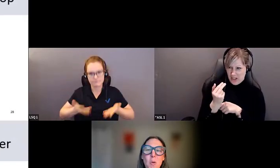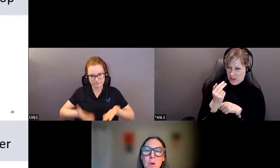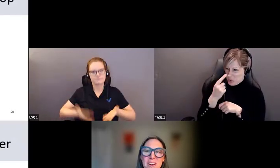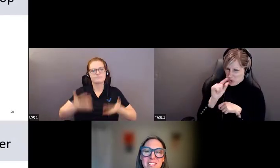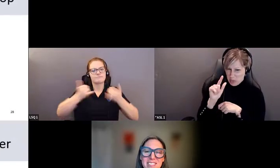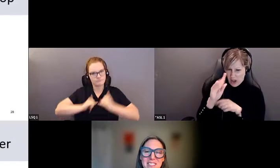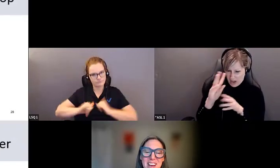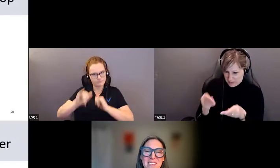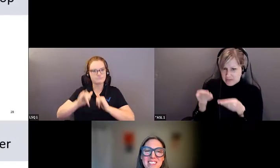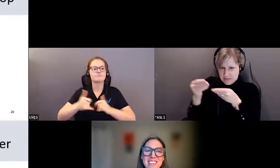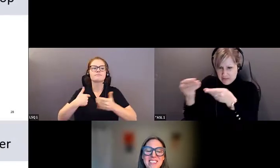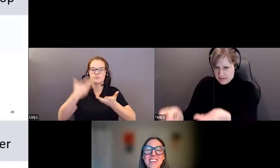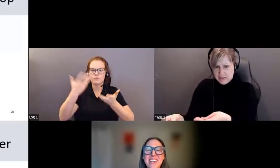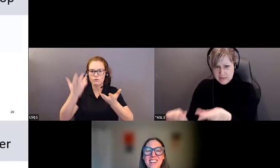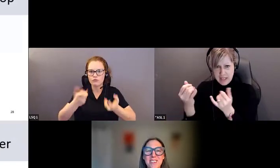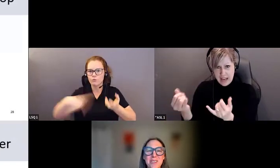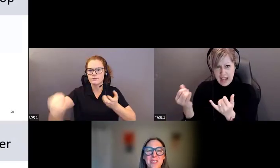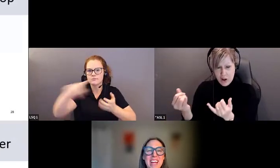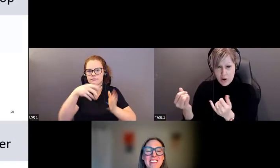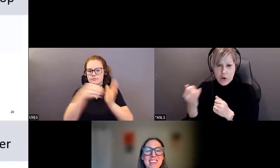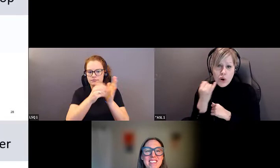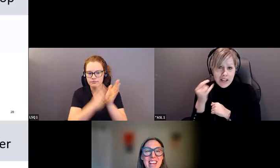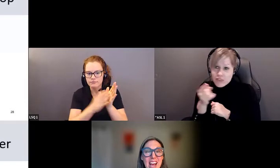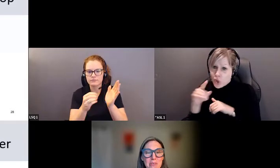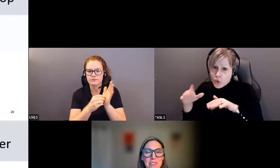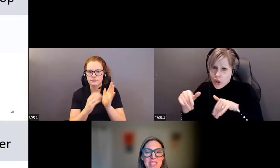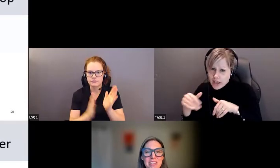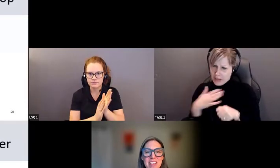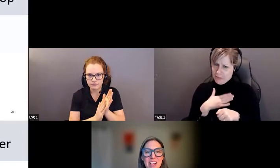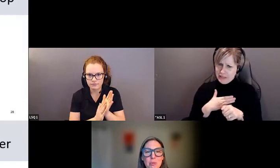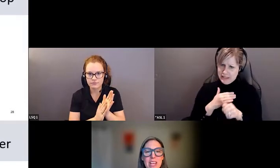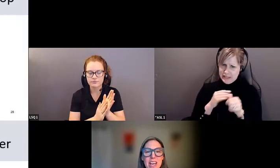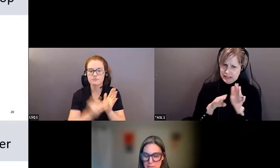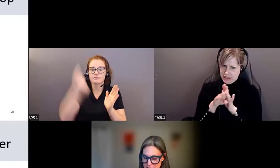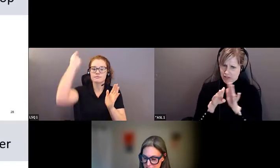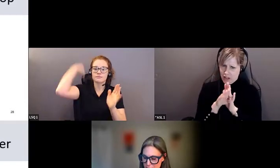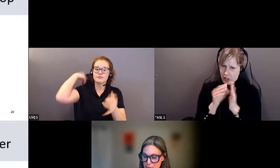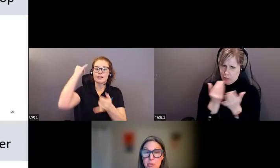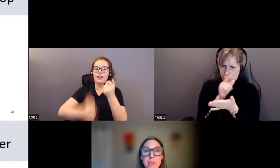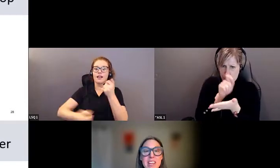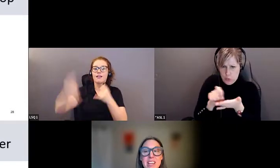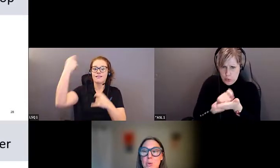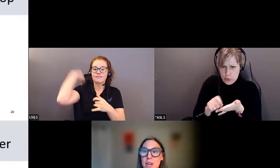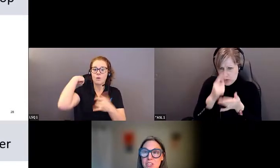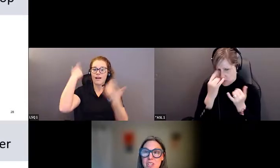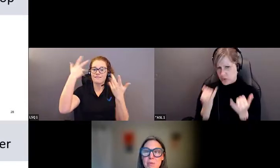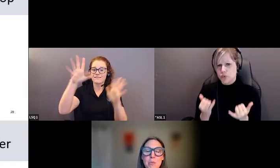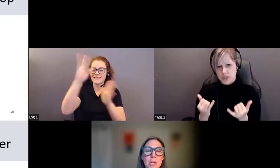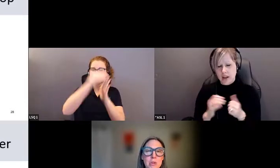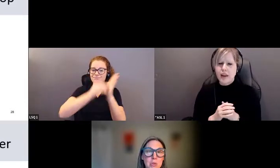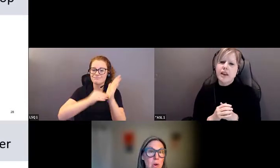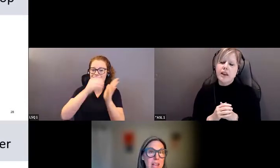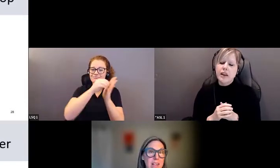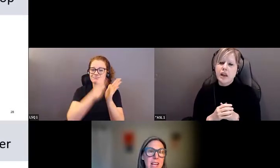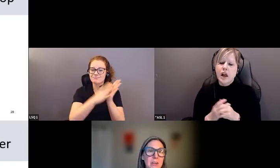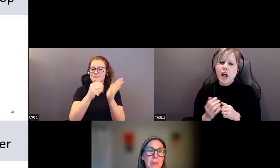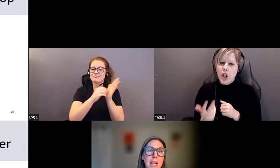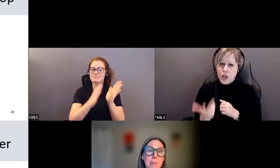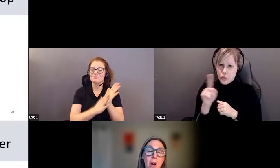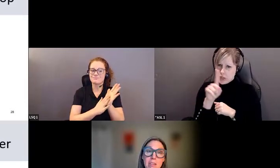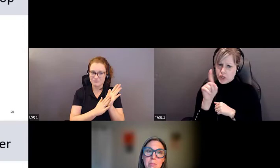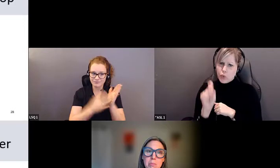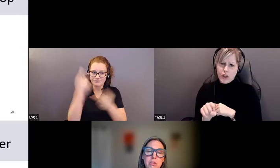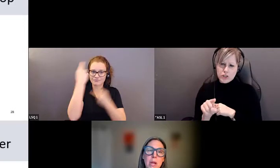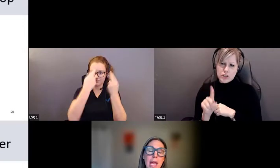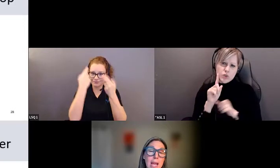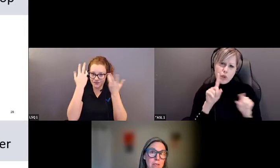session, or if that wasn't you, to create this now for yourself. We have 3 questions we want you to write down and